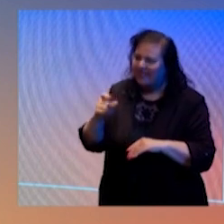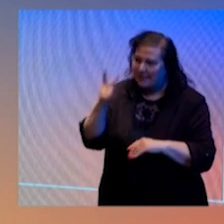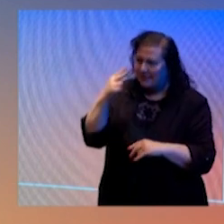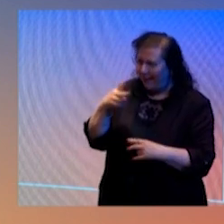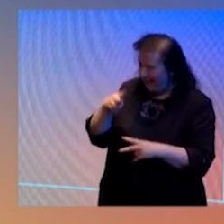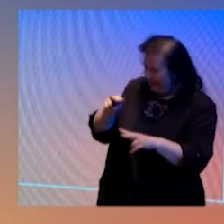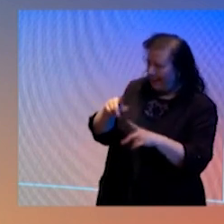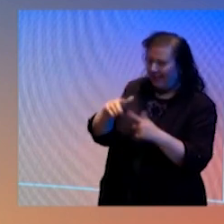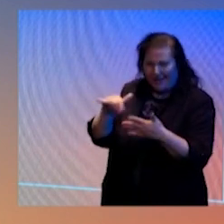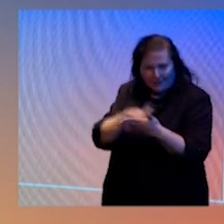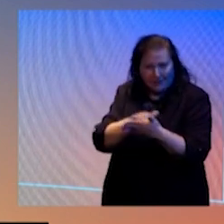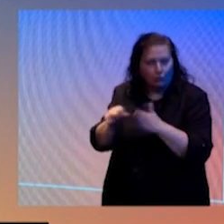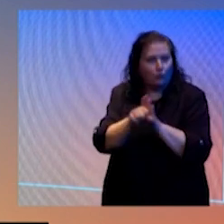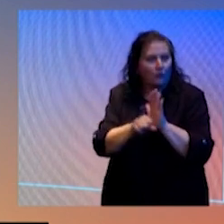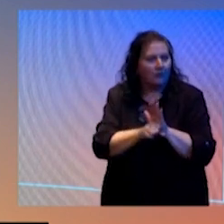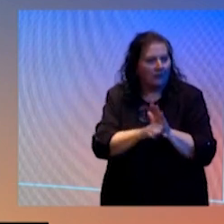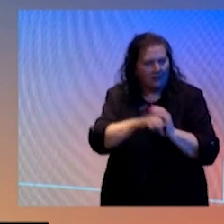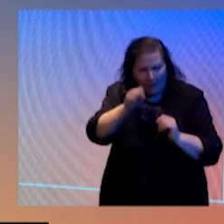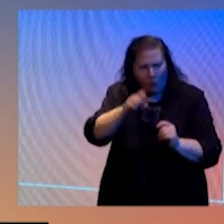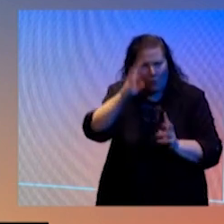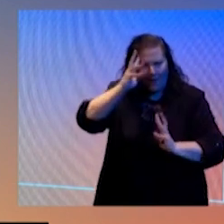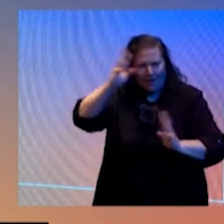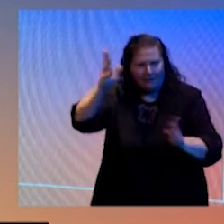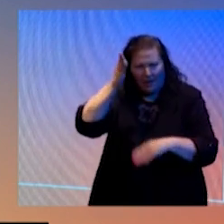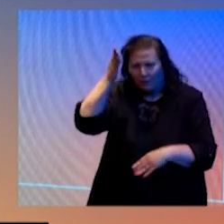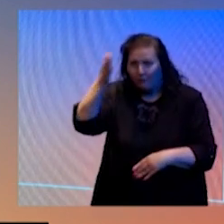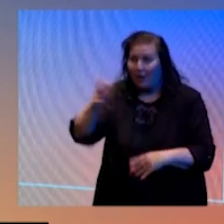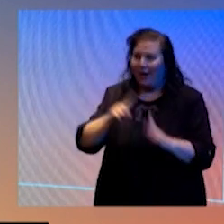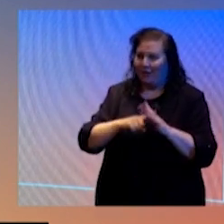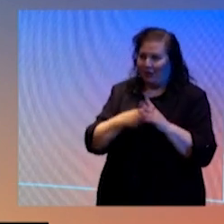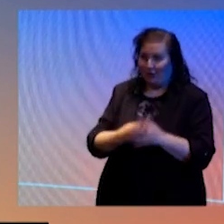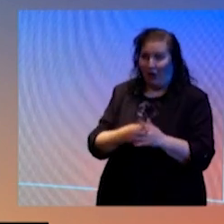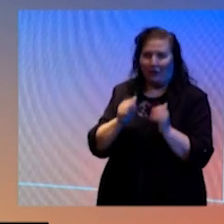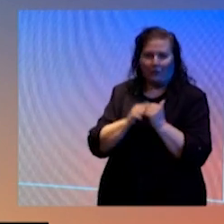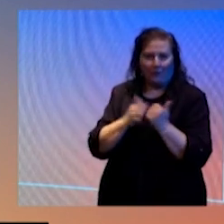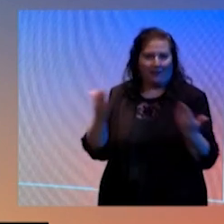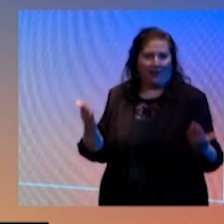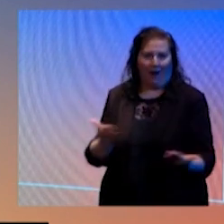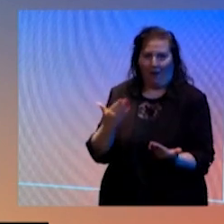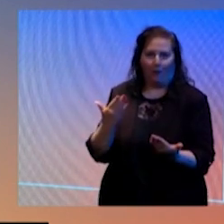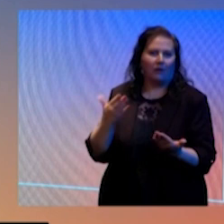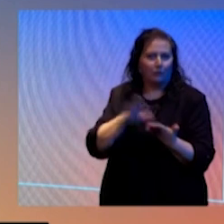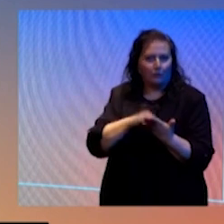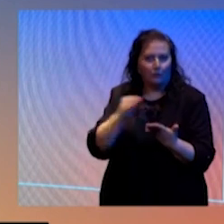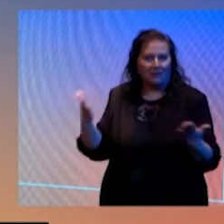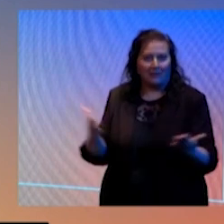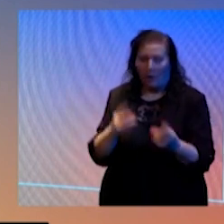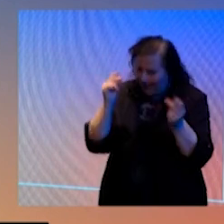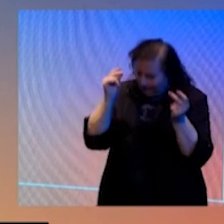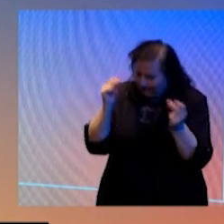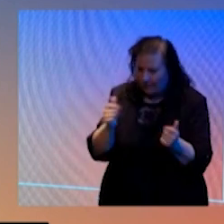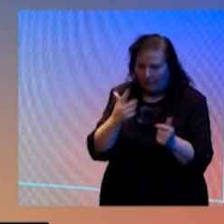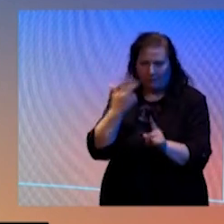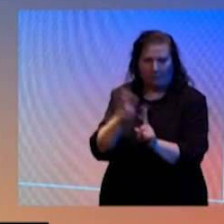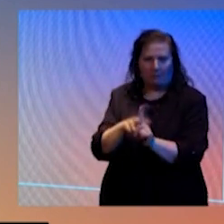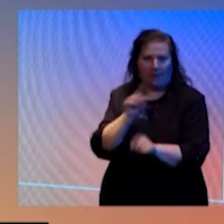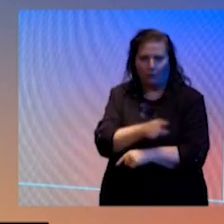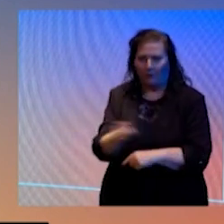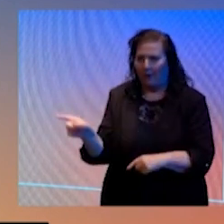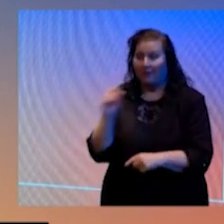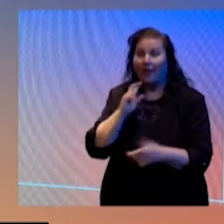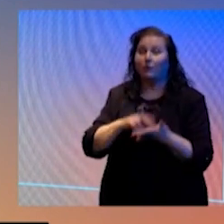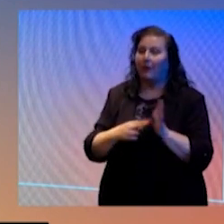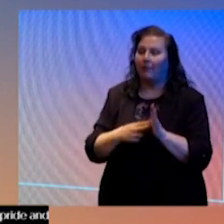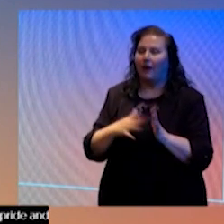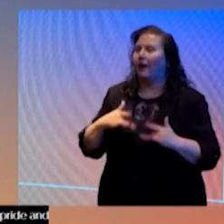is New York, this is where we innovate the future, and it's starting with our young students immediately. So that's what I'm talking about, and I'm